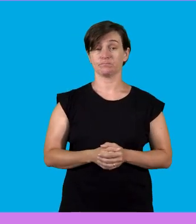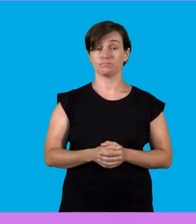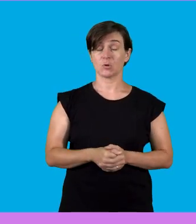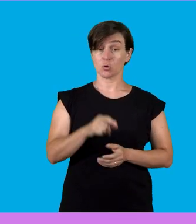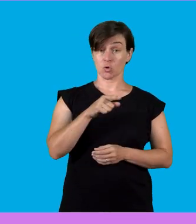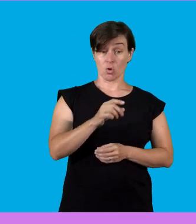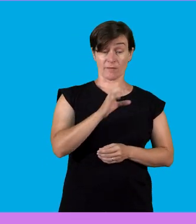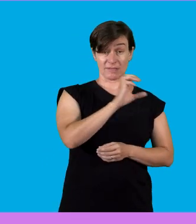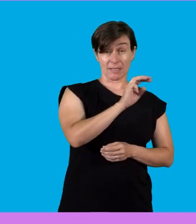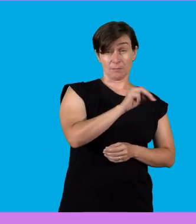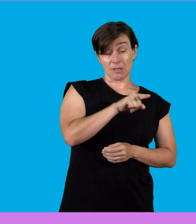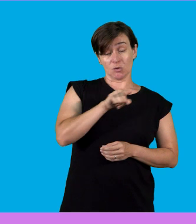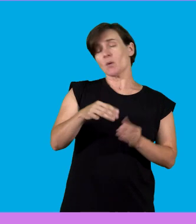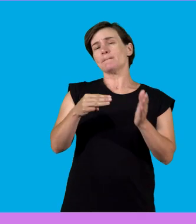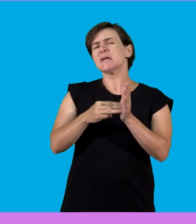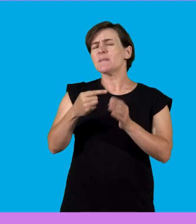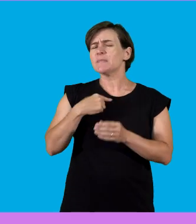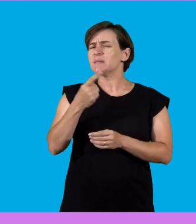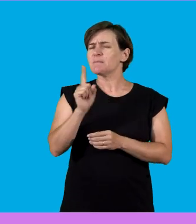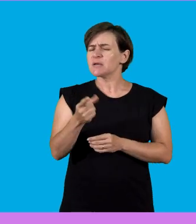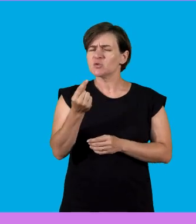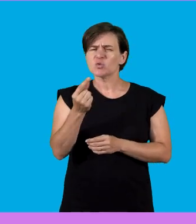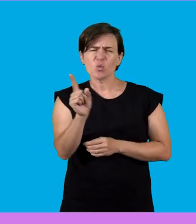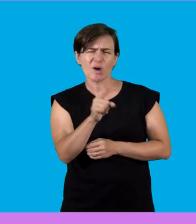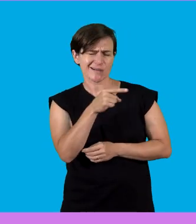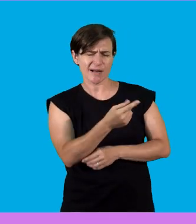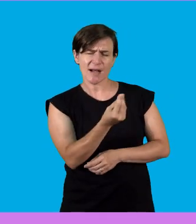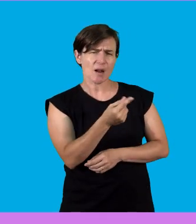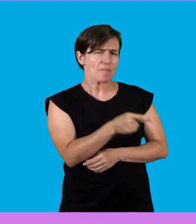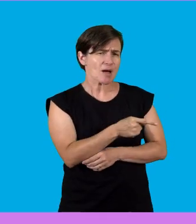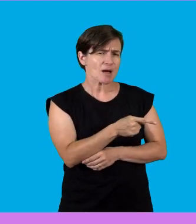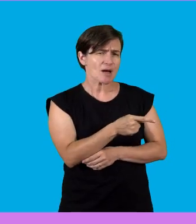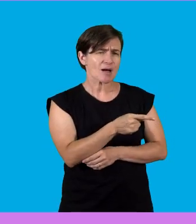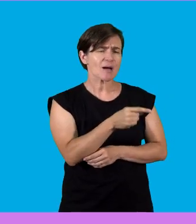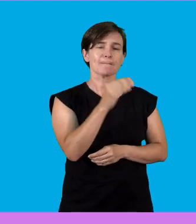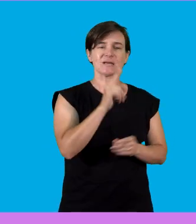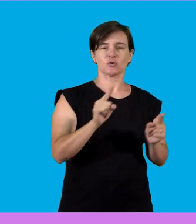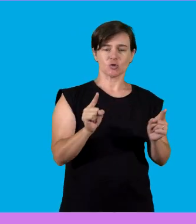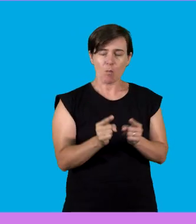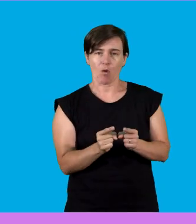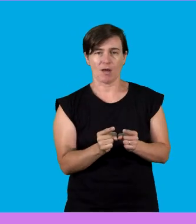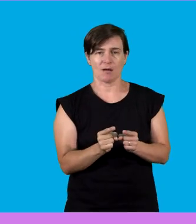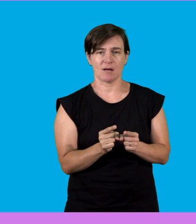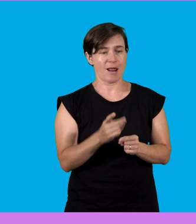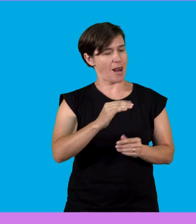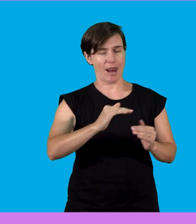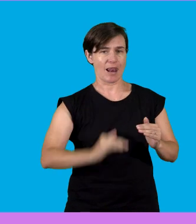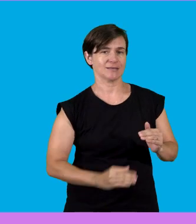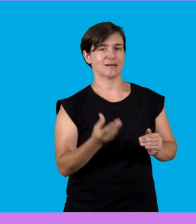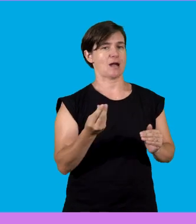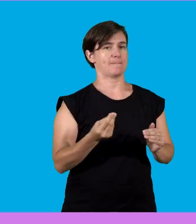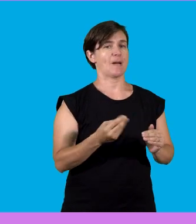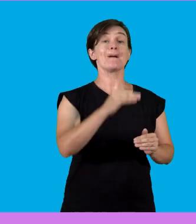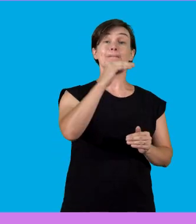from centimeters to meters, what happens to the number? The number becomes smaller.